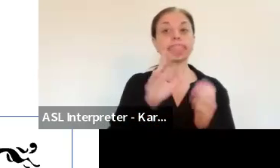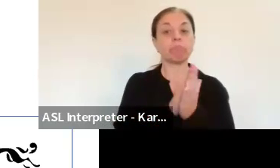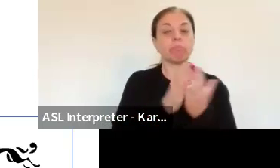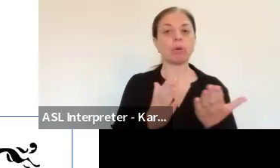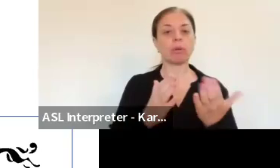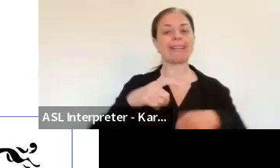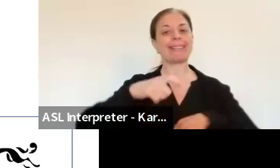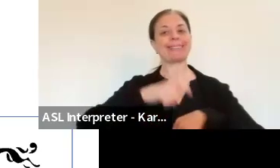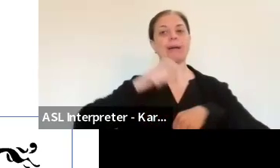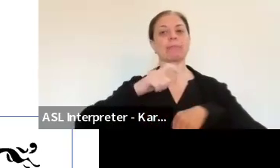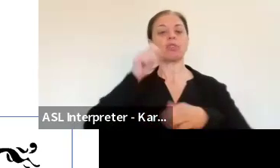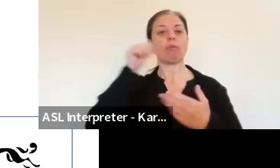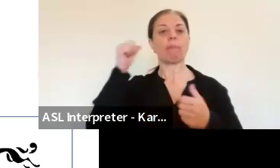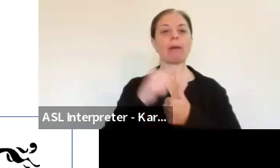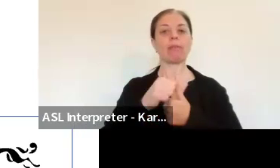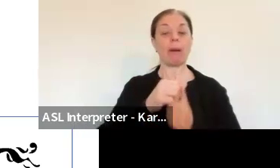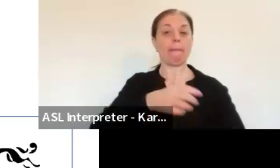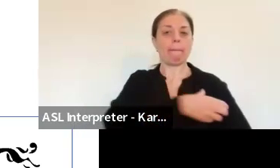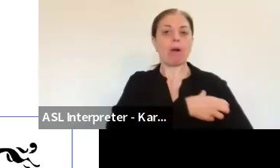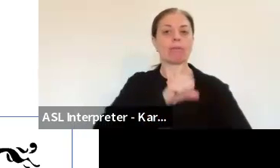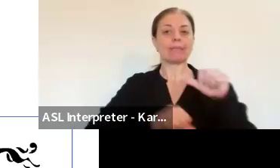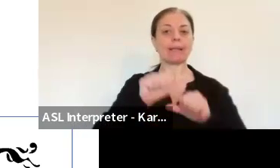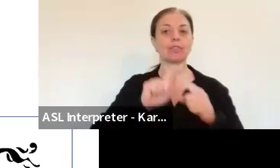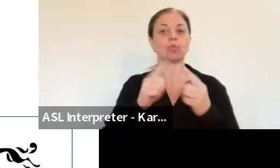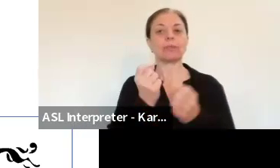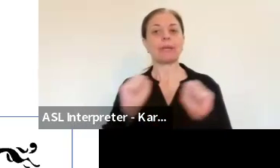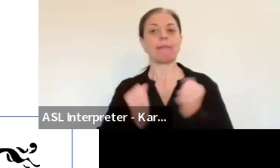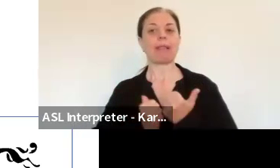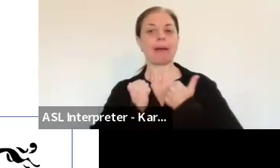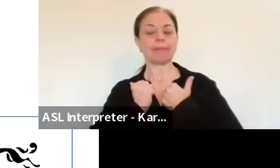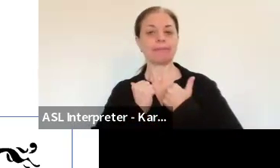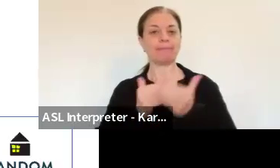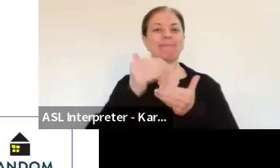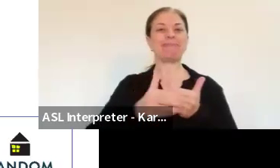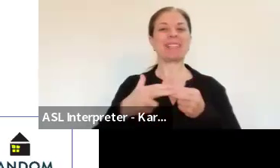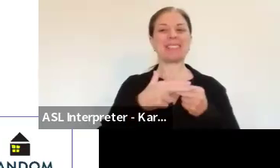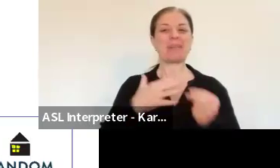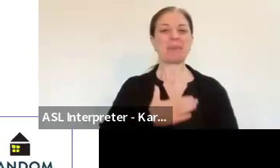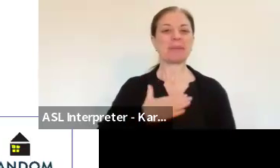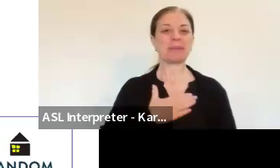is a timely reminder of the power of science to save lives. Next slide, please.